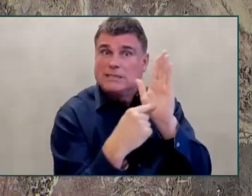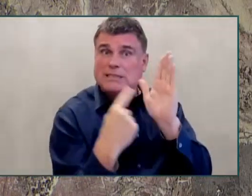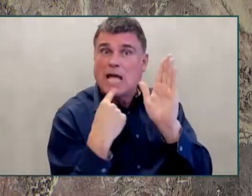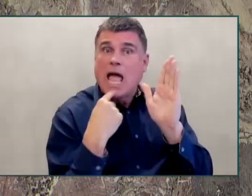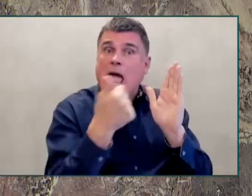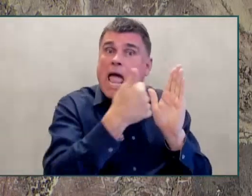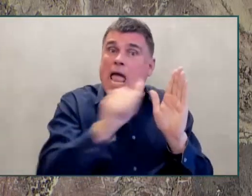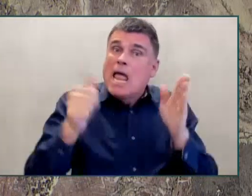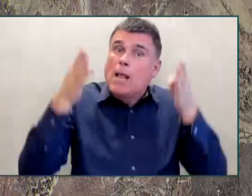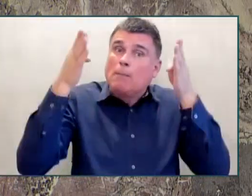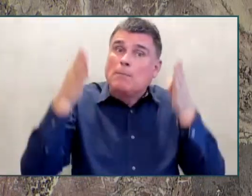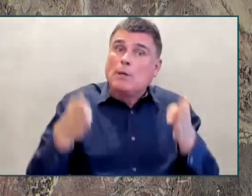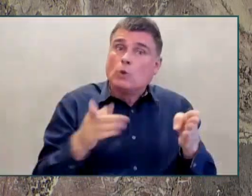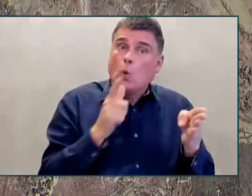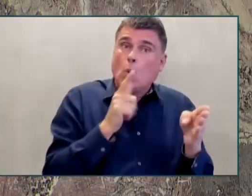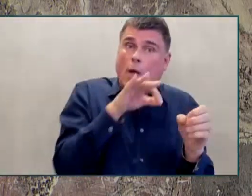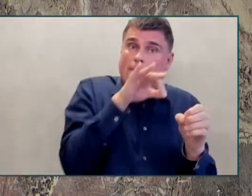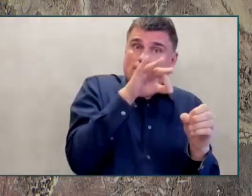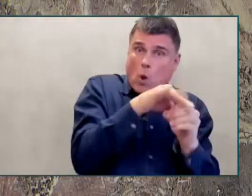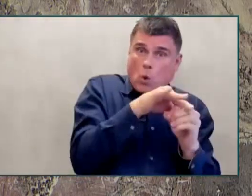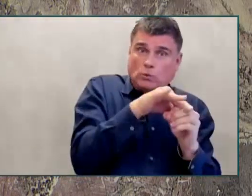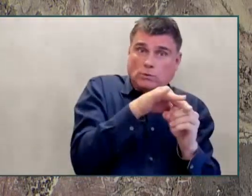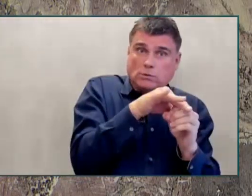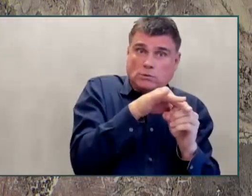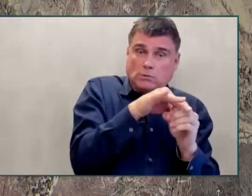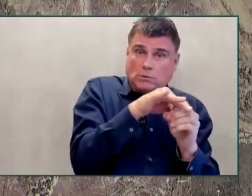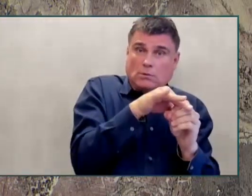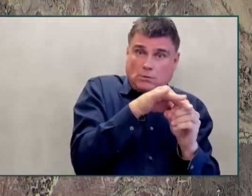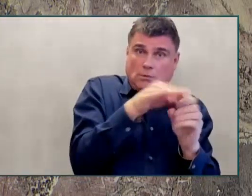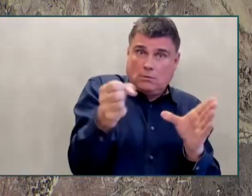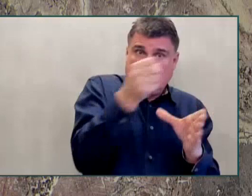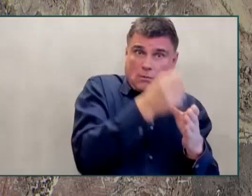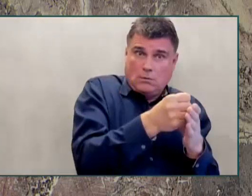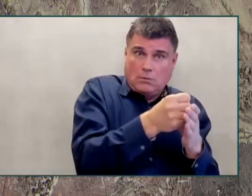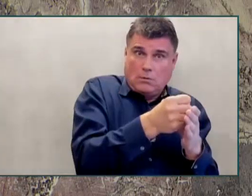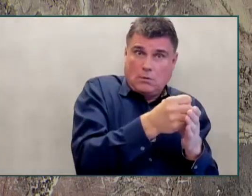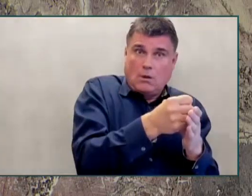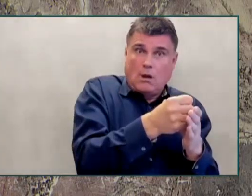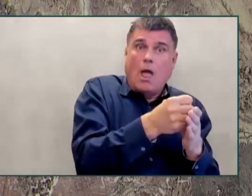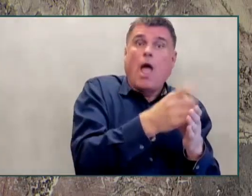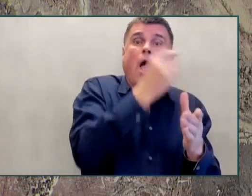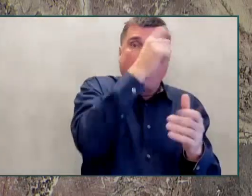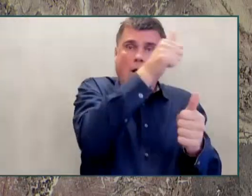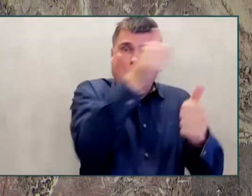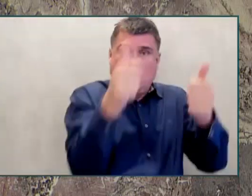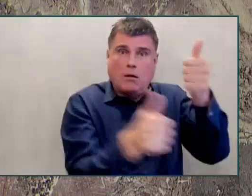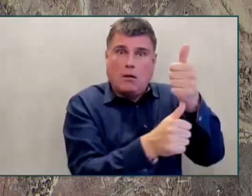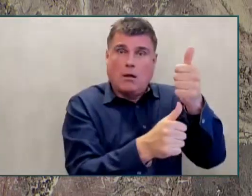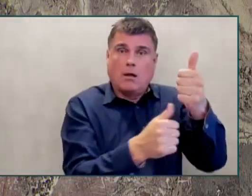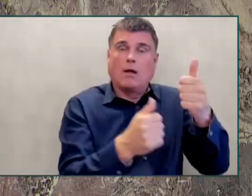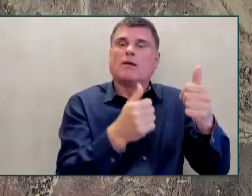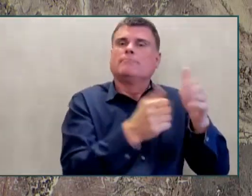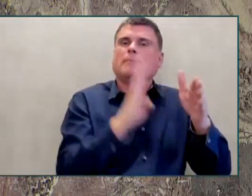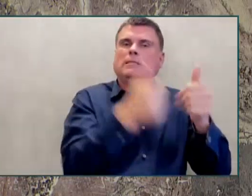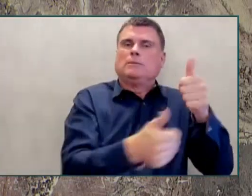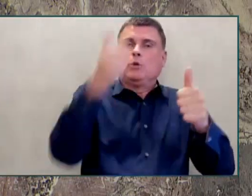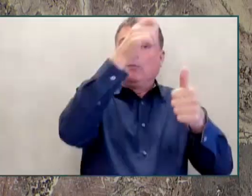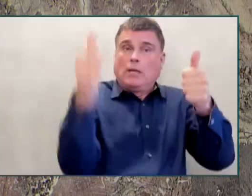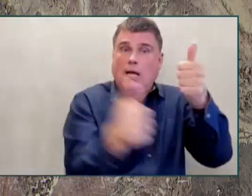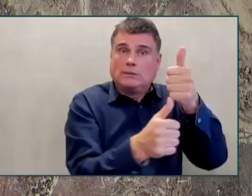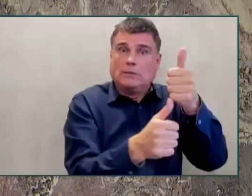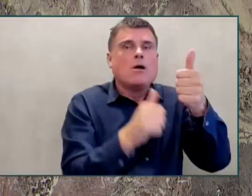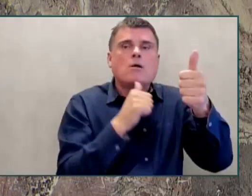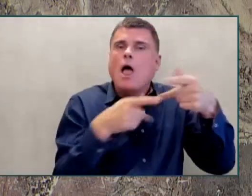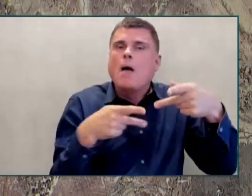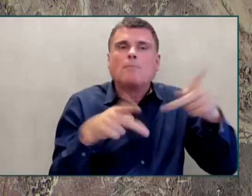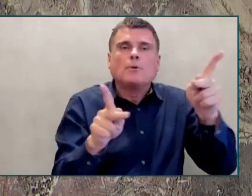Council, any deputy minister is prohibited from lobbying members of the government for a period of